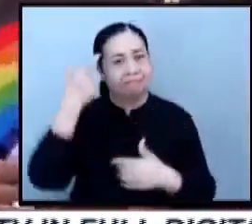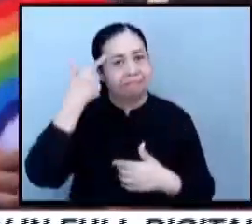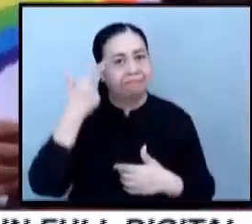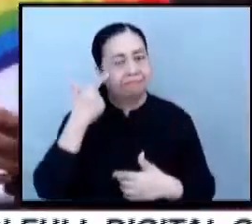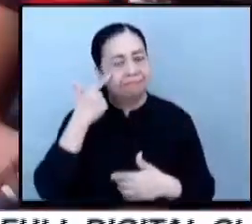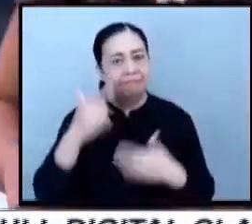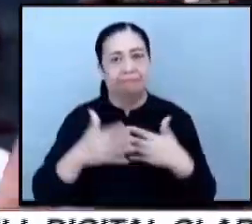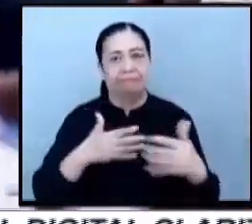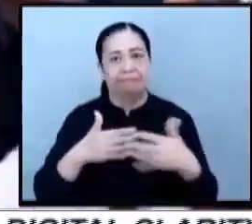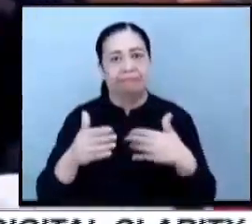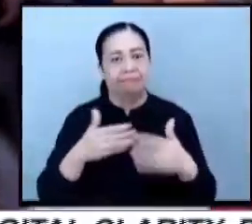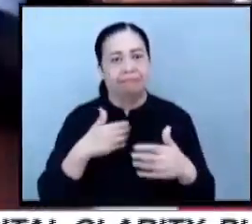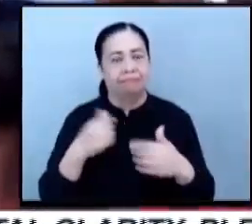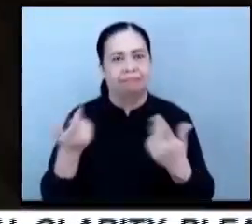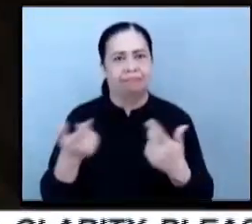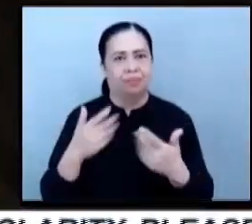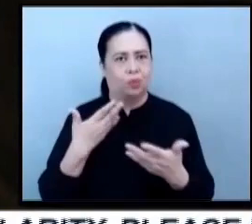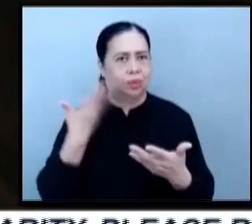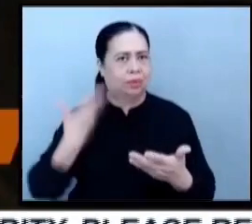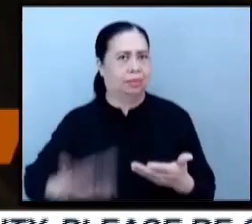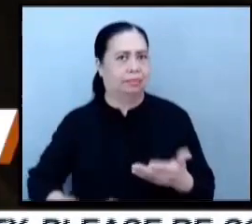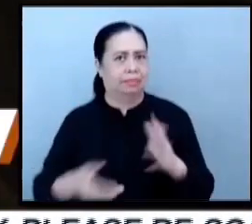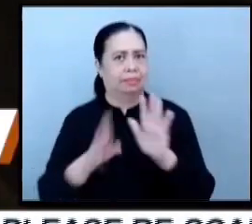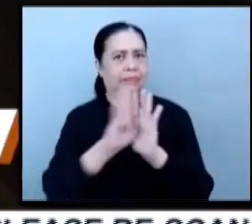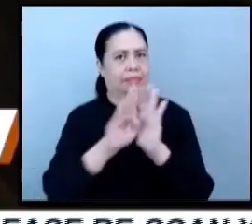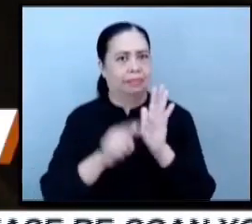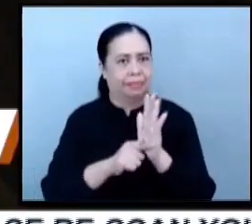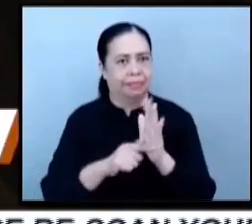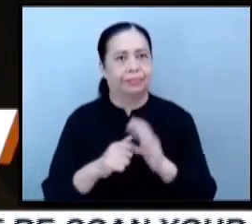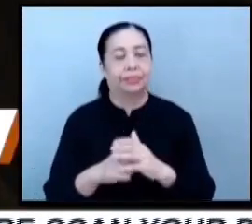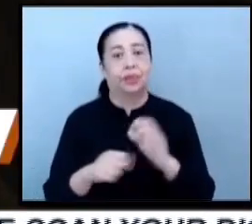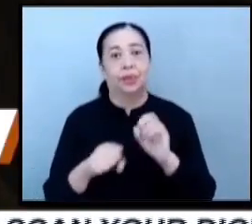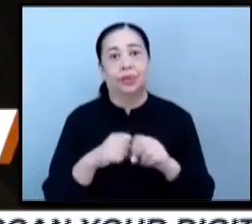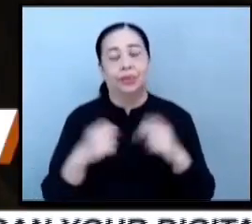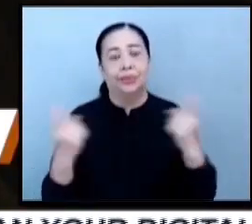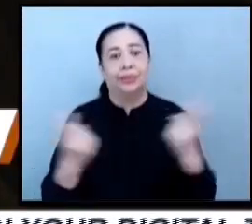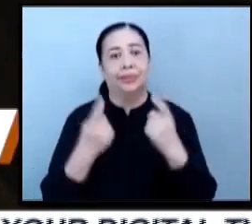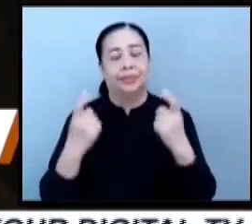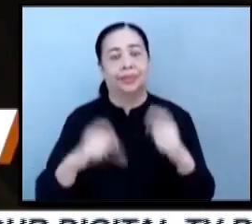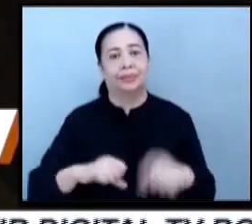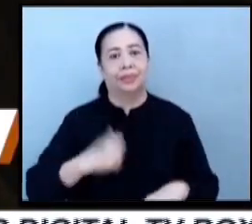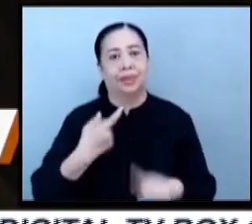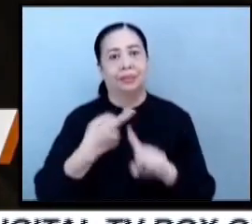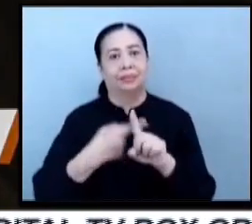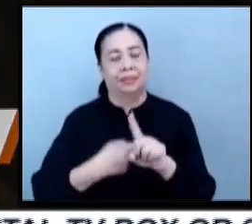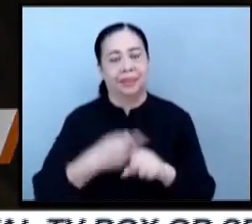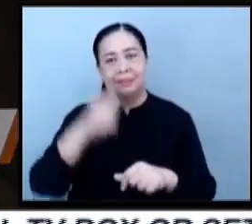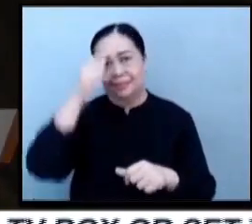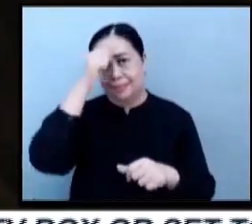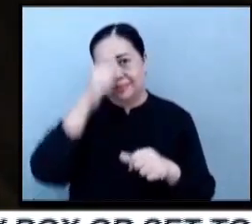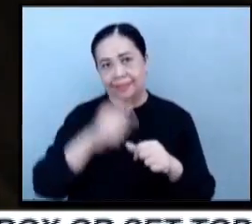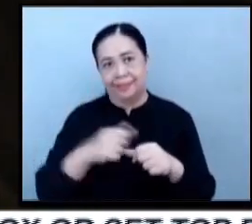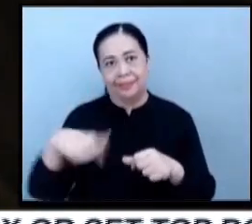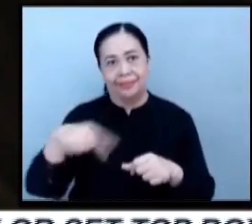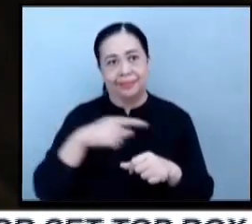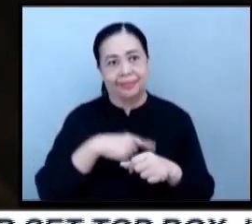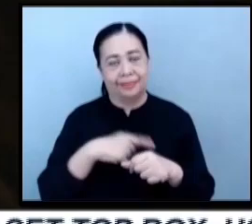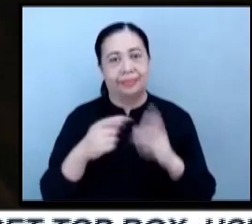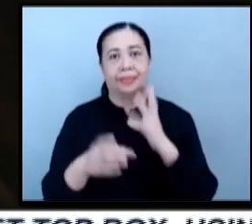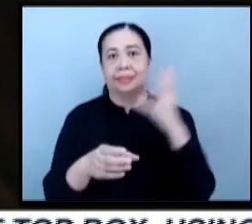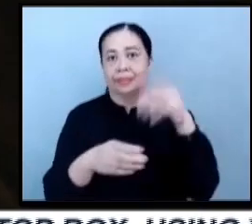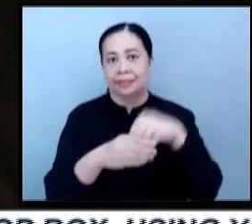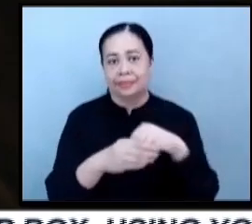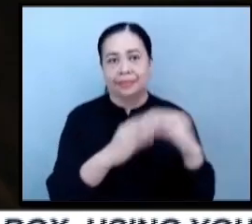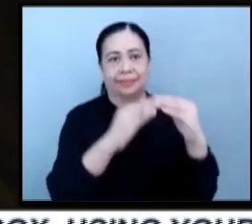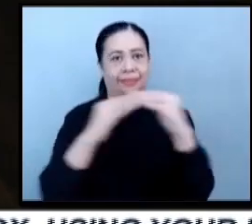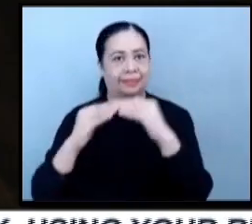regardless of circumstance or background. And so as we celebrate Pride Month, let us remember that inclusivity and equality are